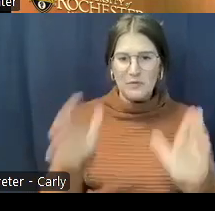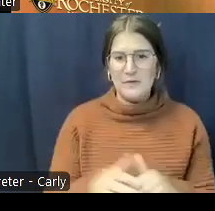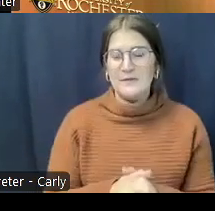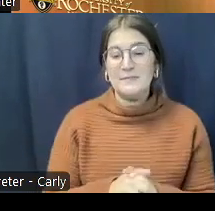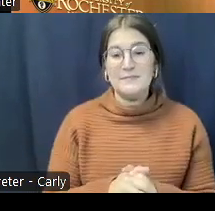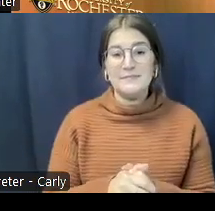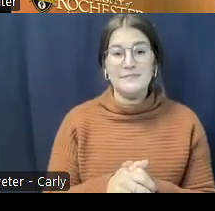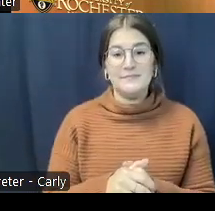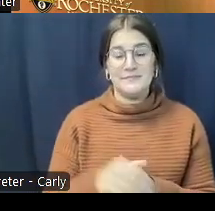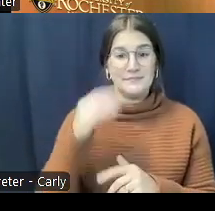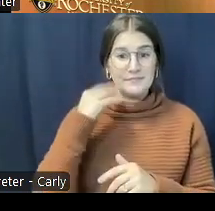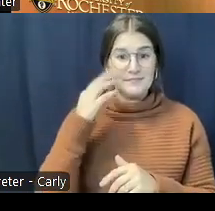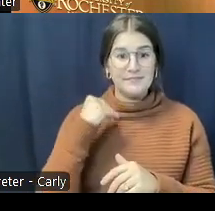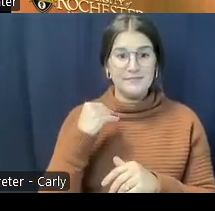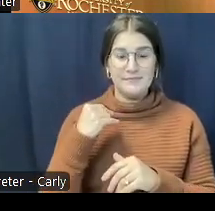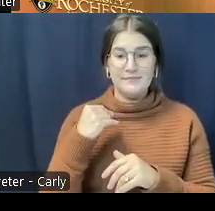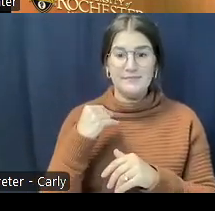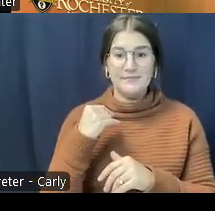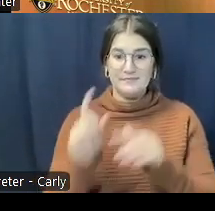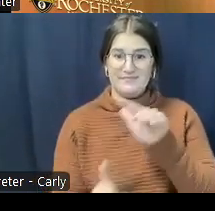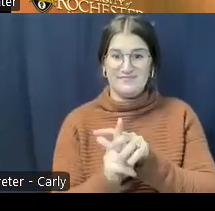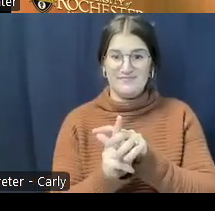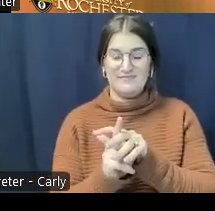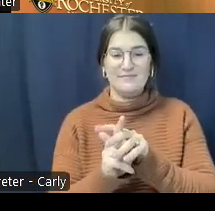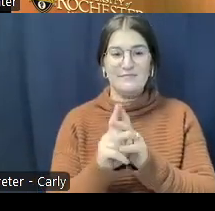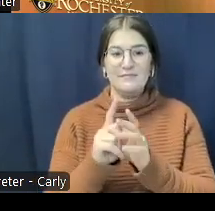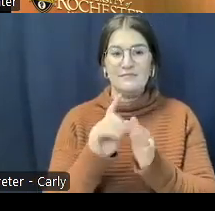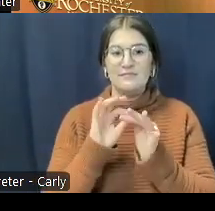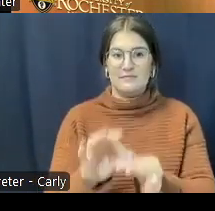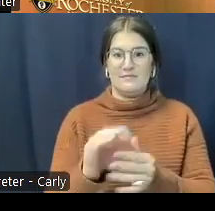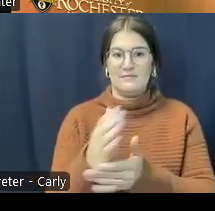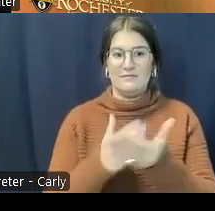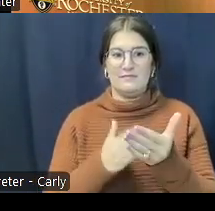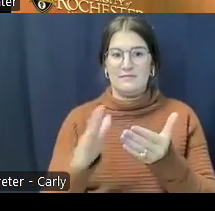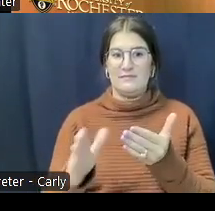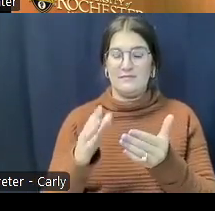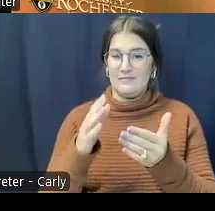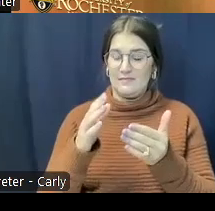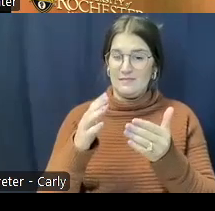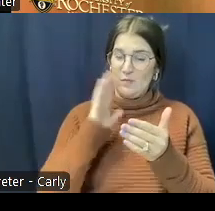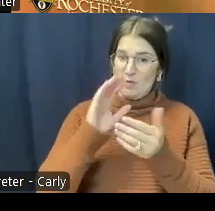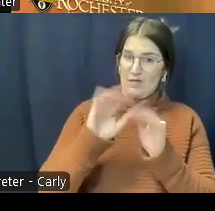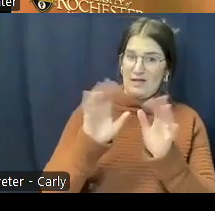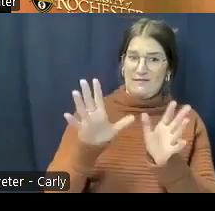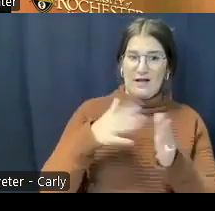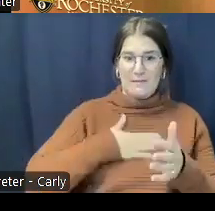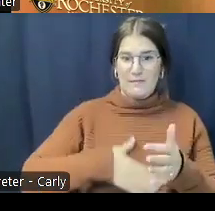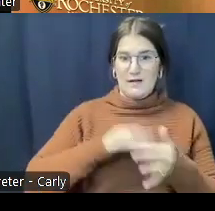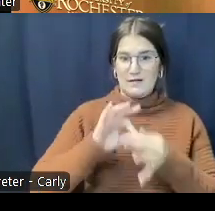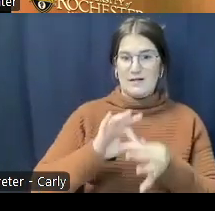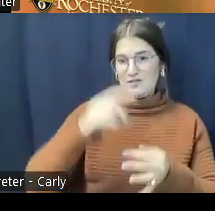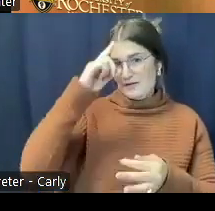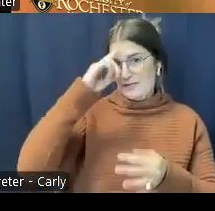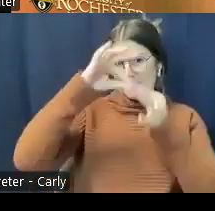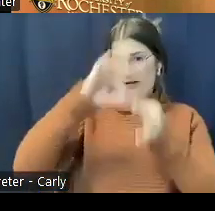Experientially surfacing relevant aspects of this dynamic clarifies the embodied connections between mind and body that helps